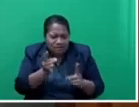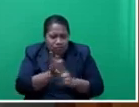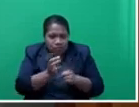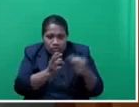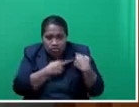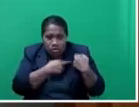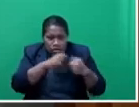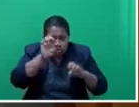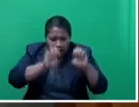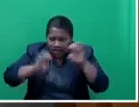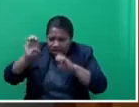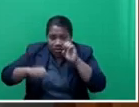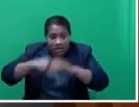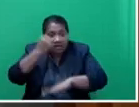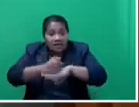government's